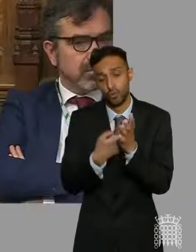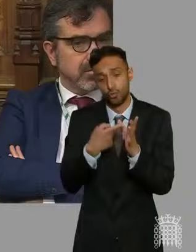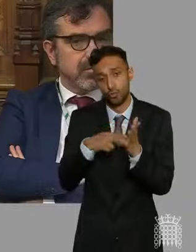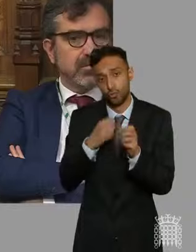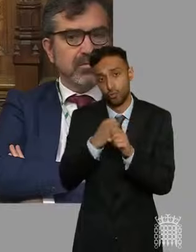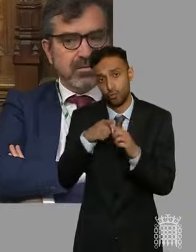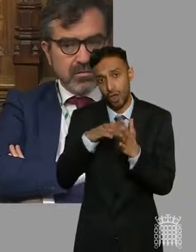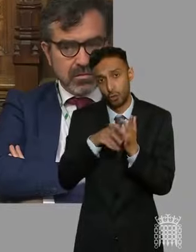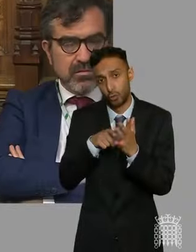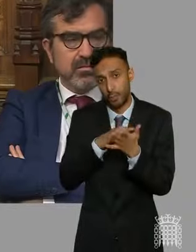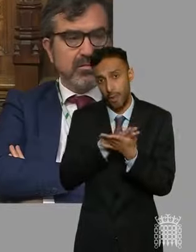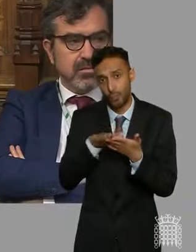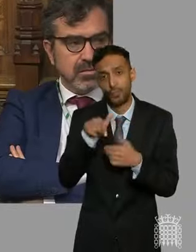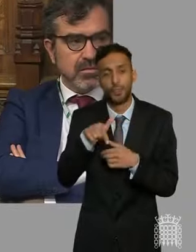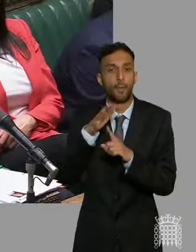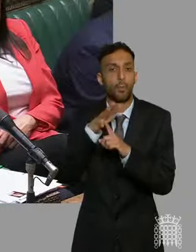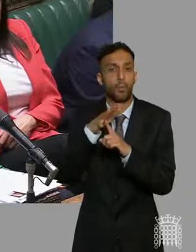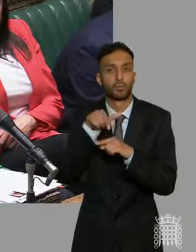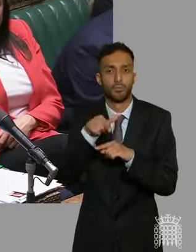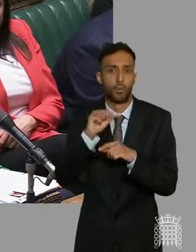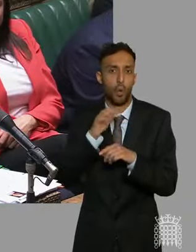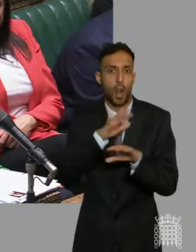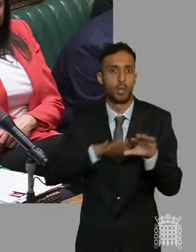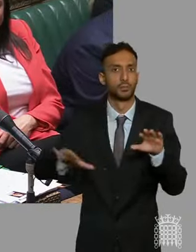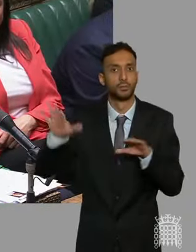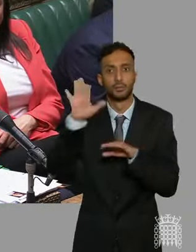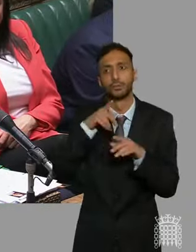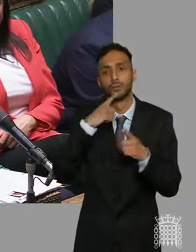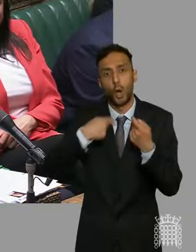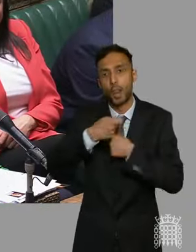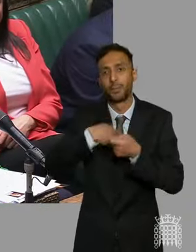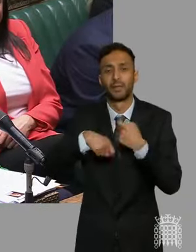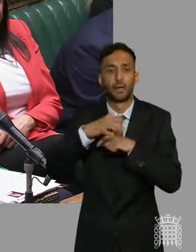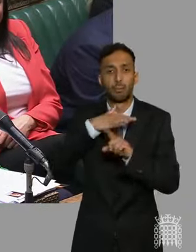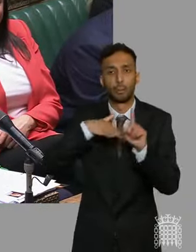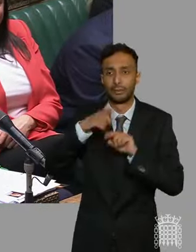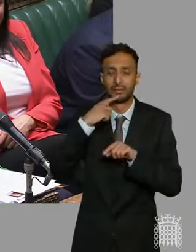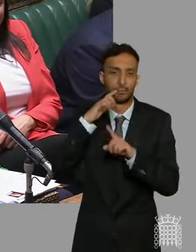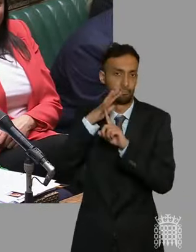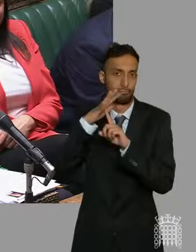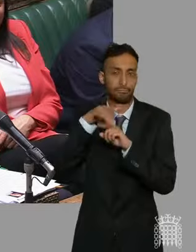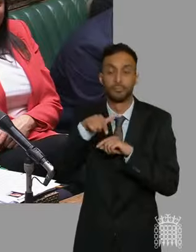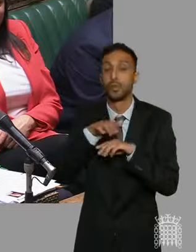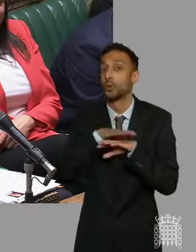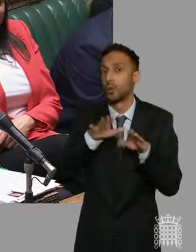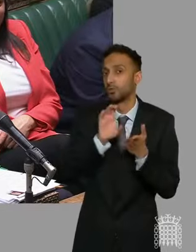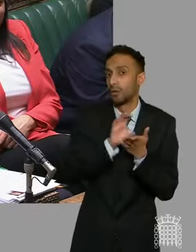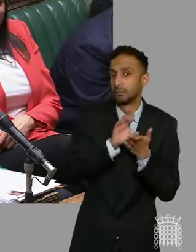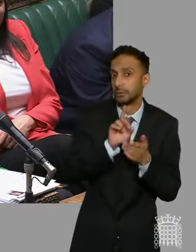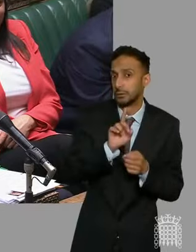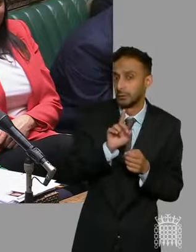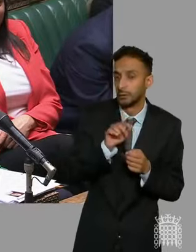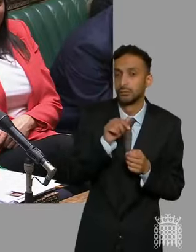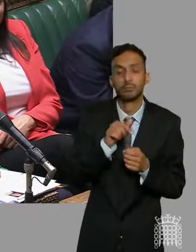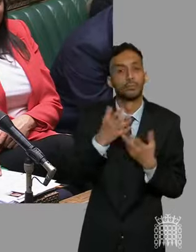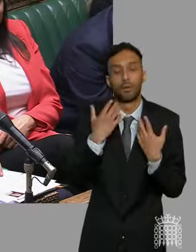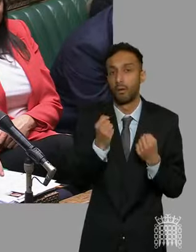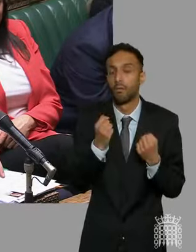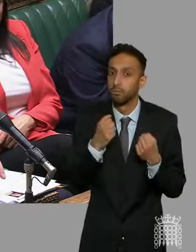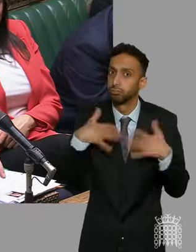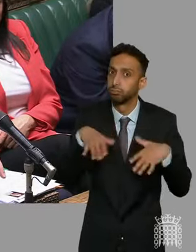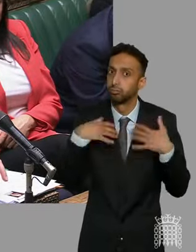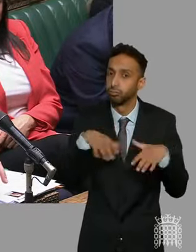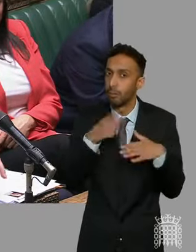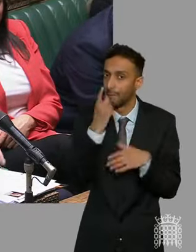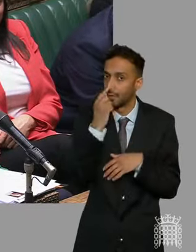in Scotland. It's not a charity case. It's got incredible potential, huge opportunity, and that's why